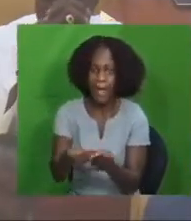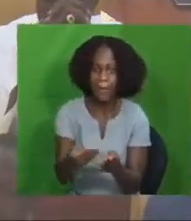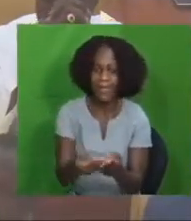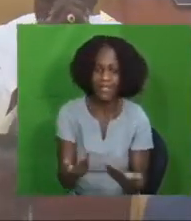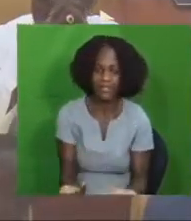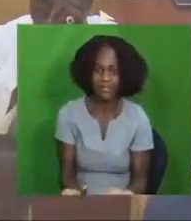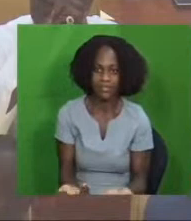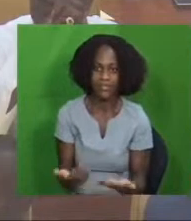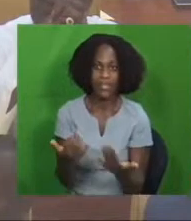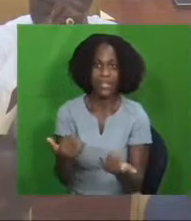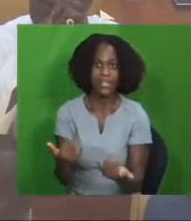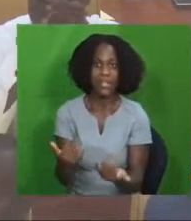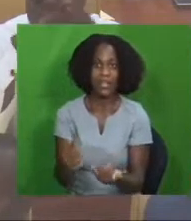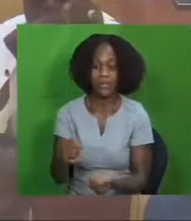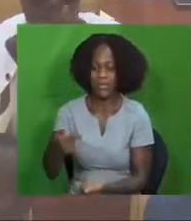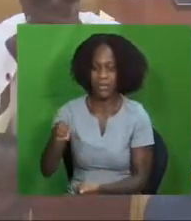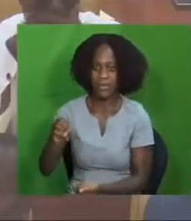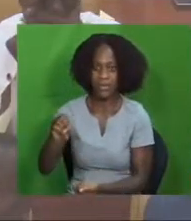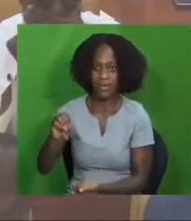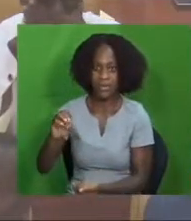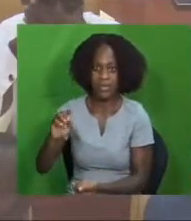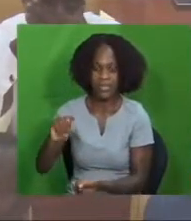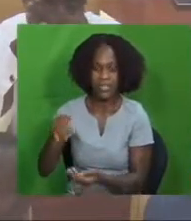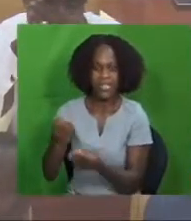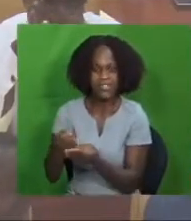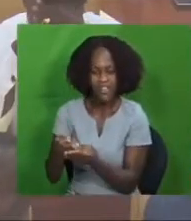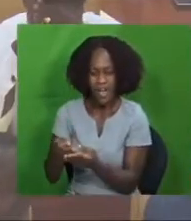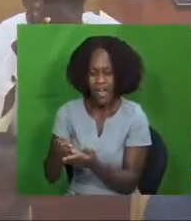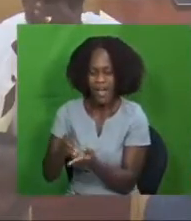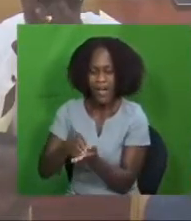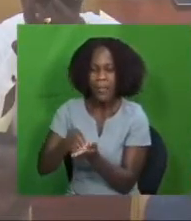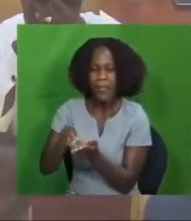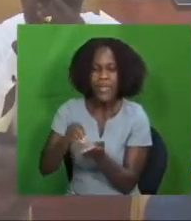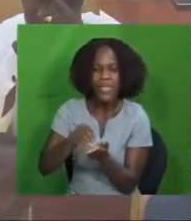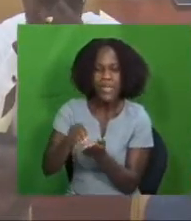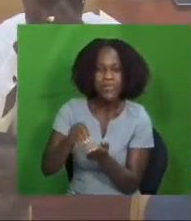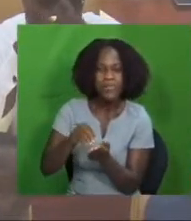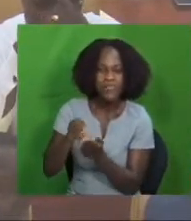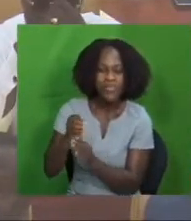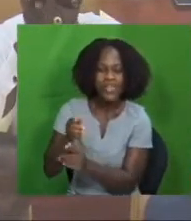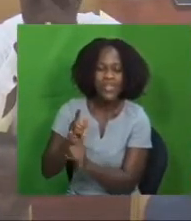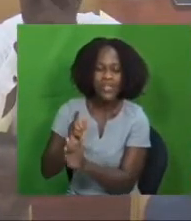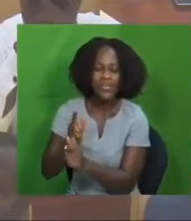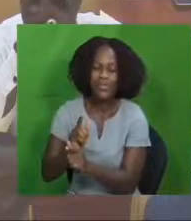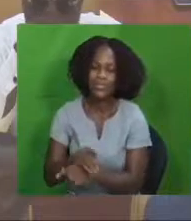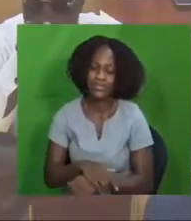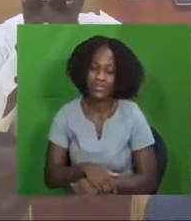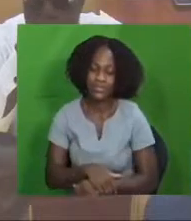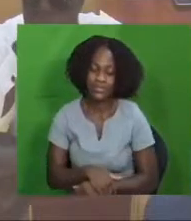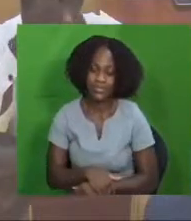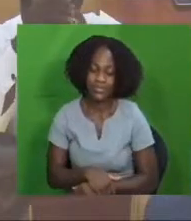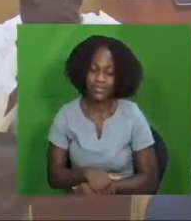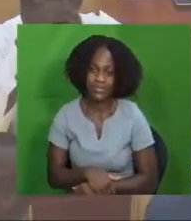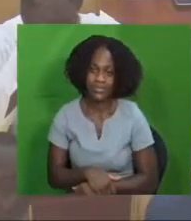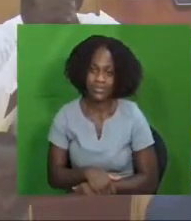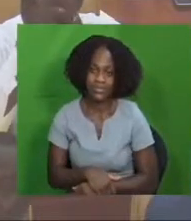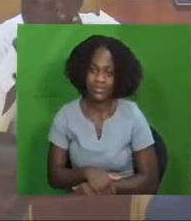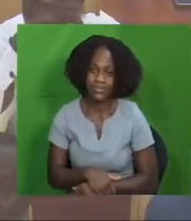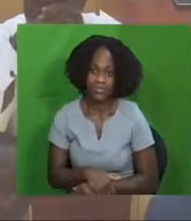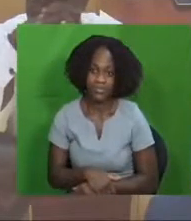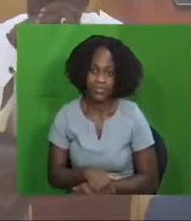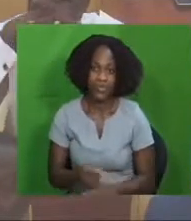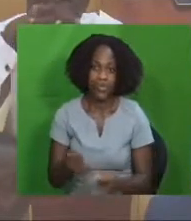Now, Get Fund is becoming a debt payment center and not a school construction entity. When you came